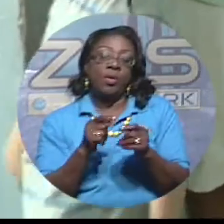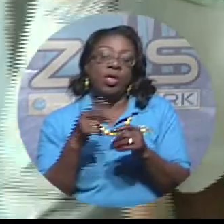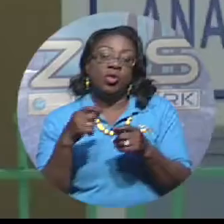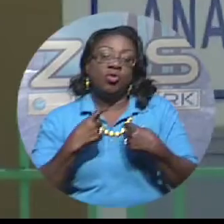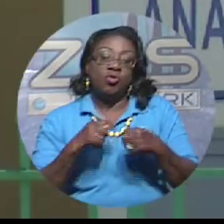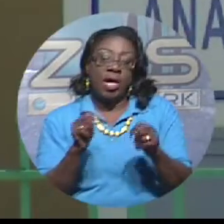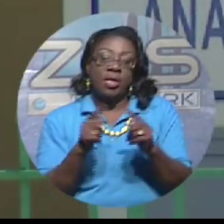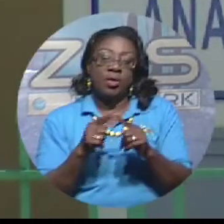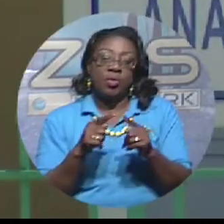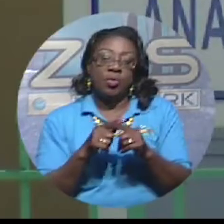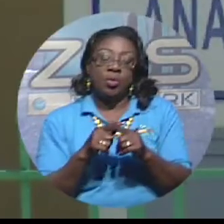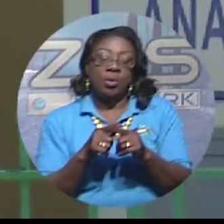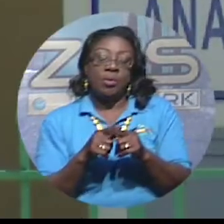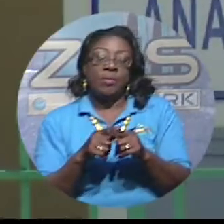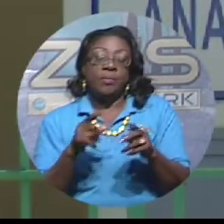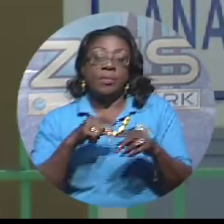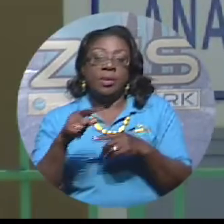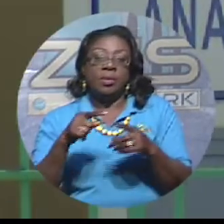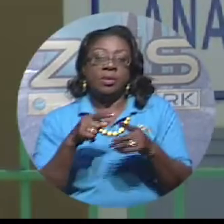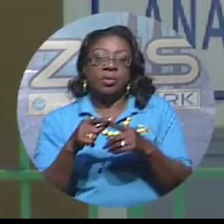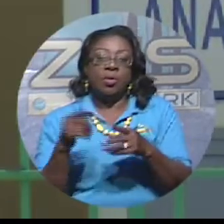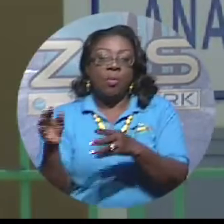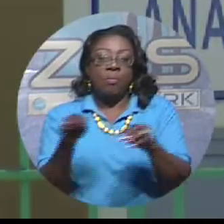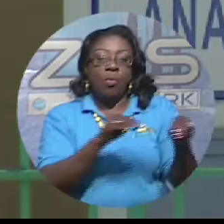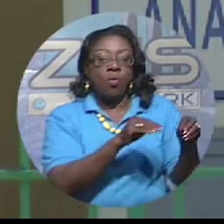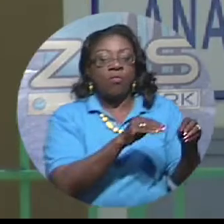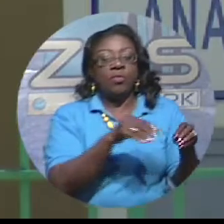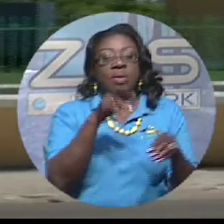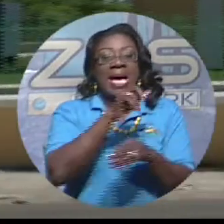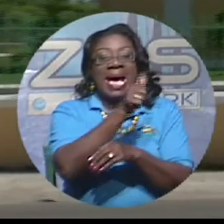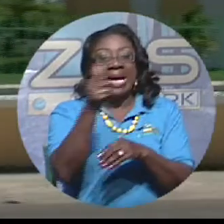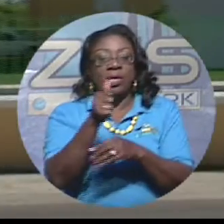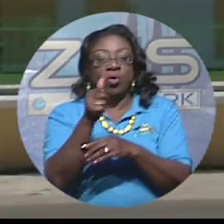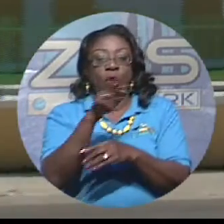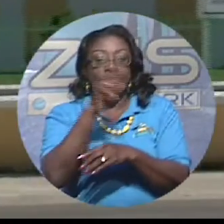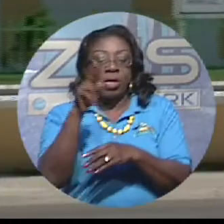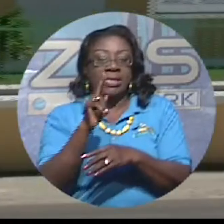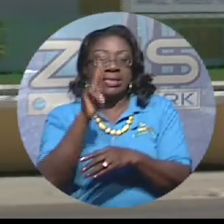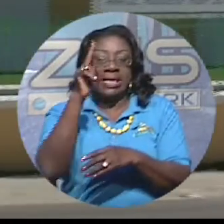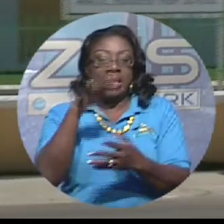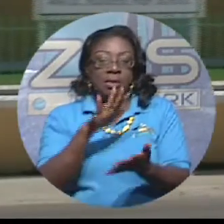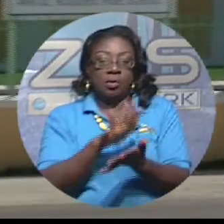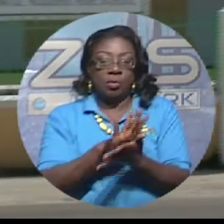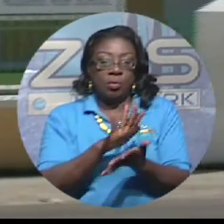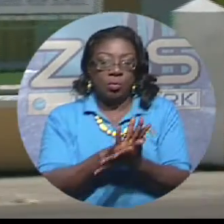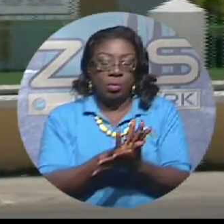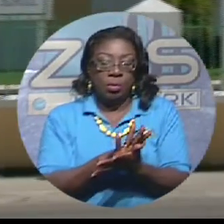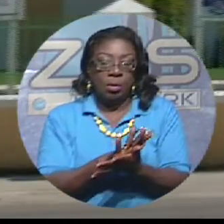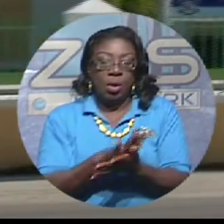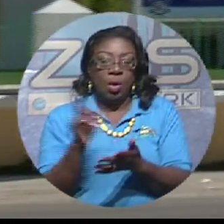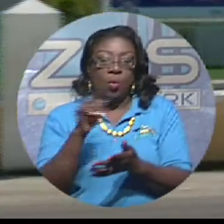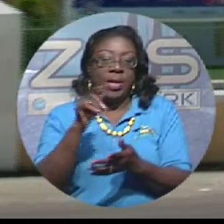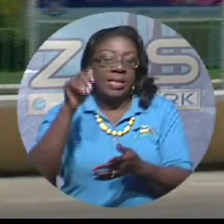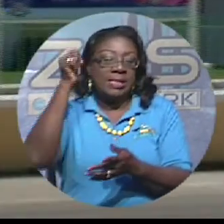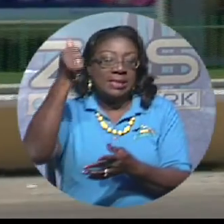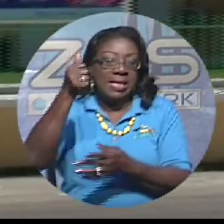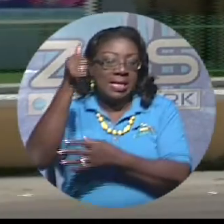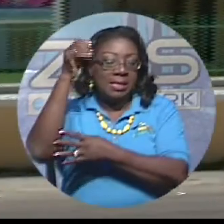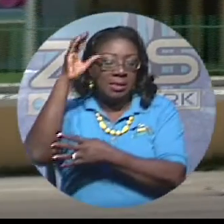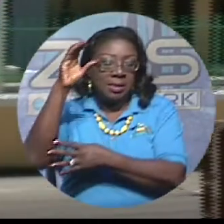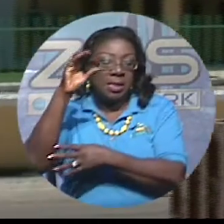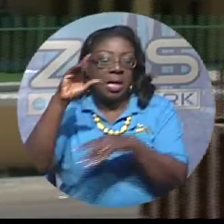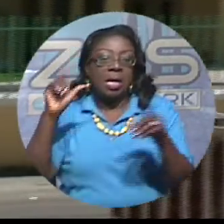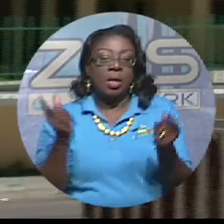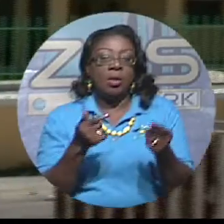that. We found the Anatole Rogers Gym, which I'm advised is air-conditioned, has a lot of space.